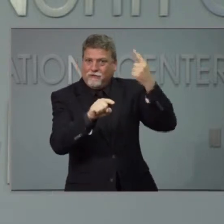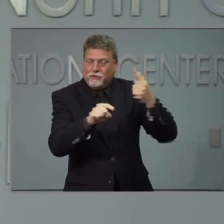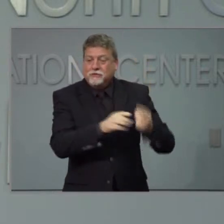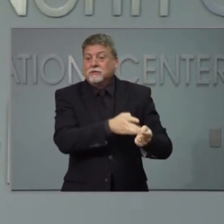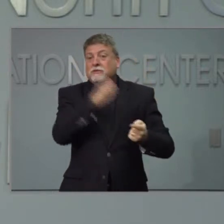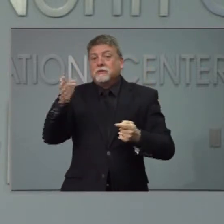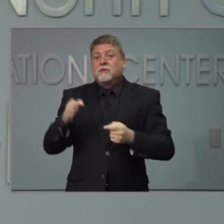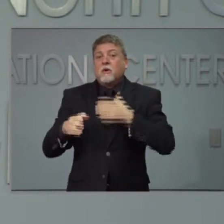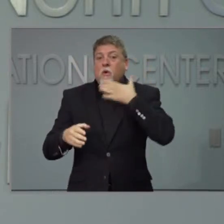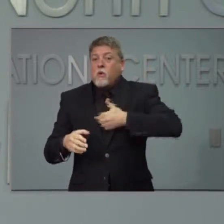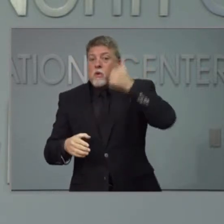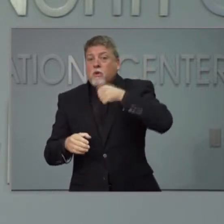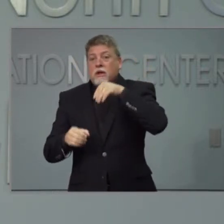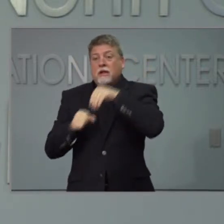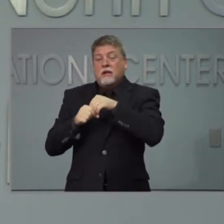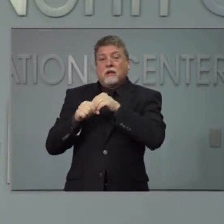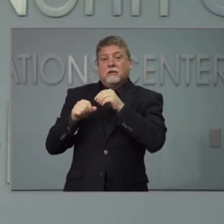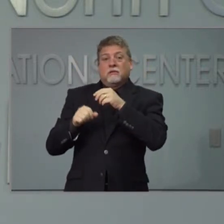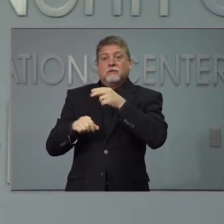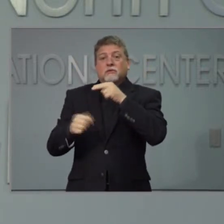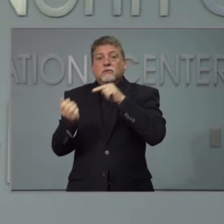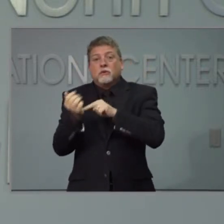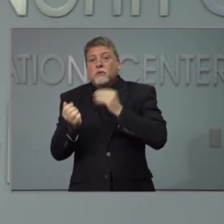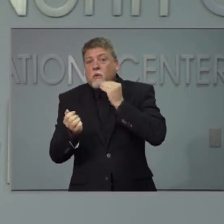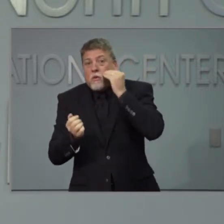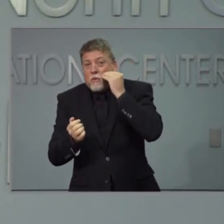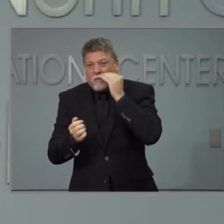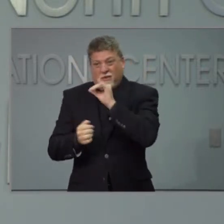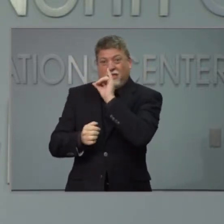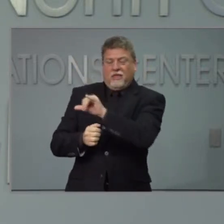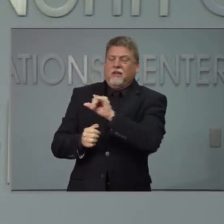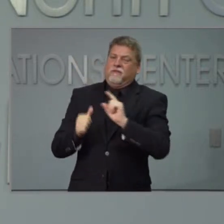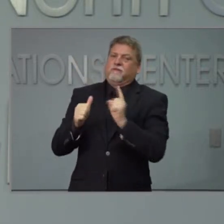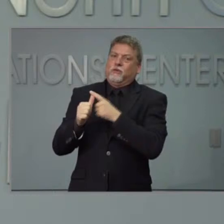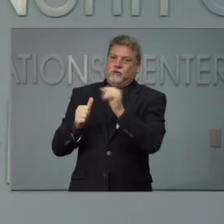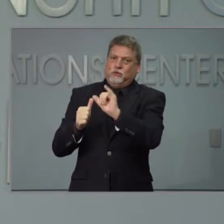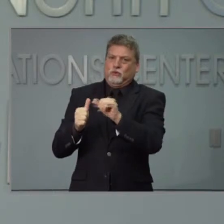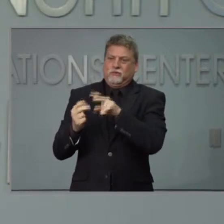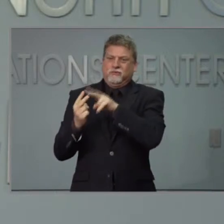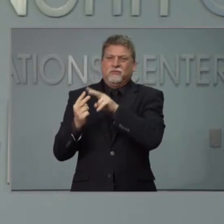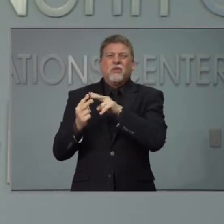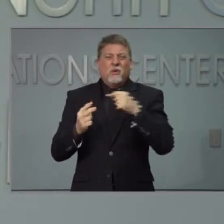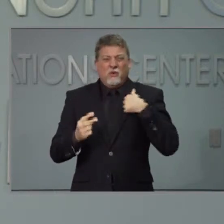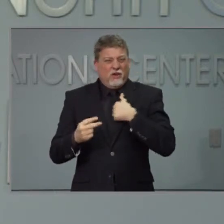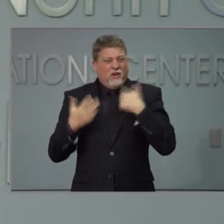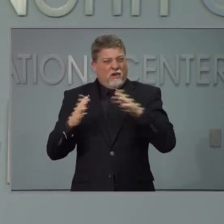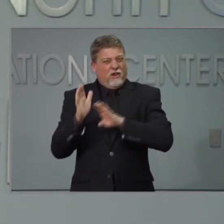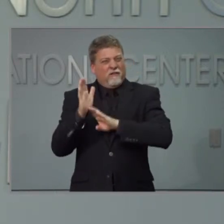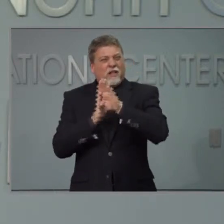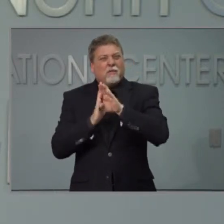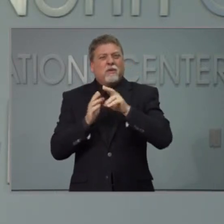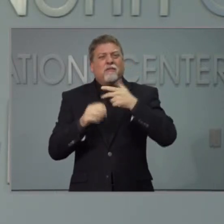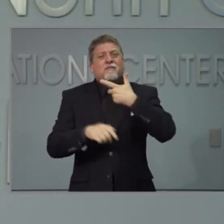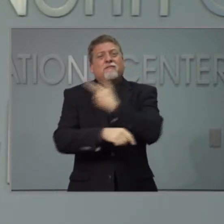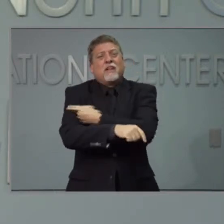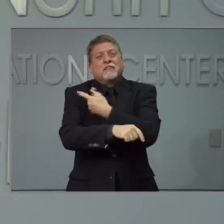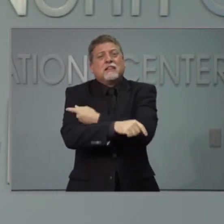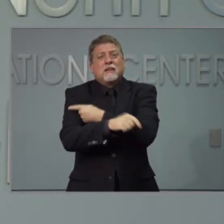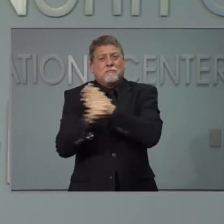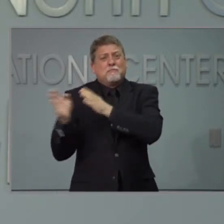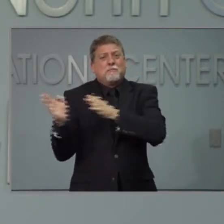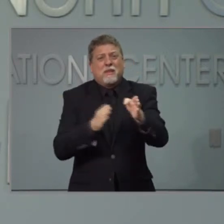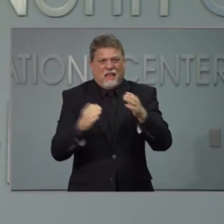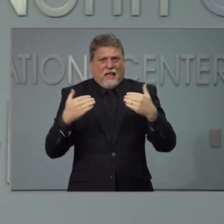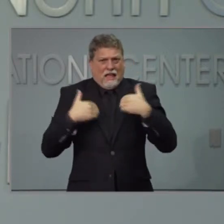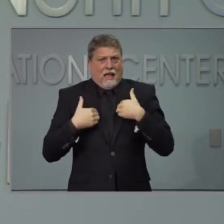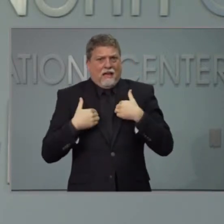facilities. And you can look at our vaccination rollout plan to see how we are prioritizing things. We